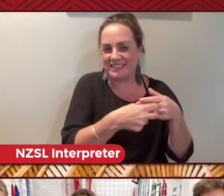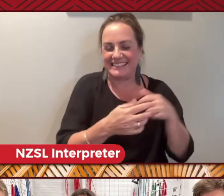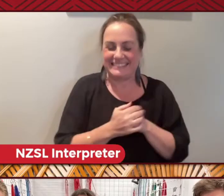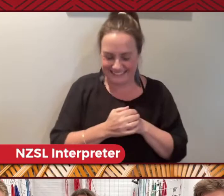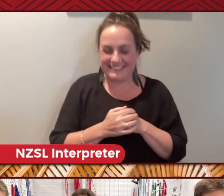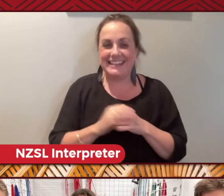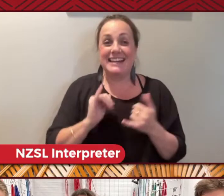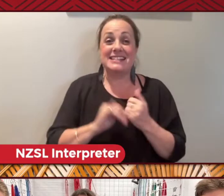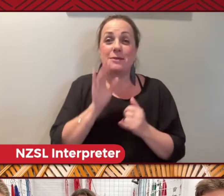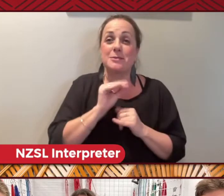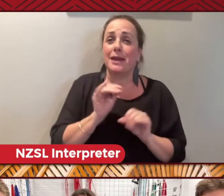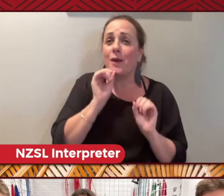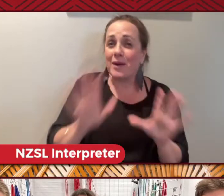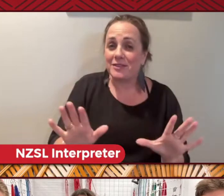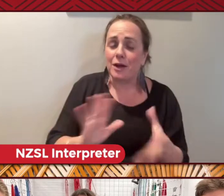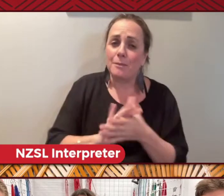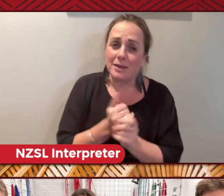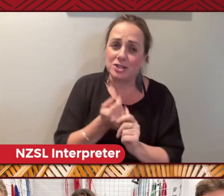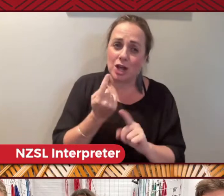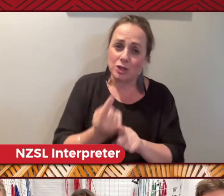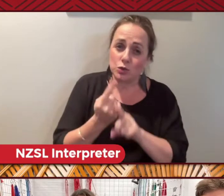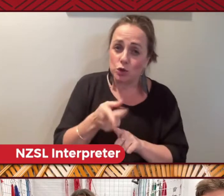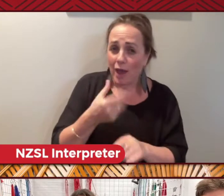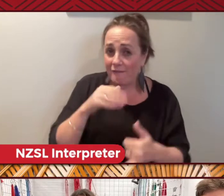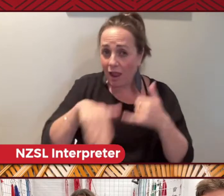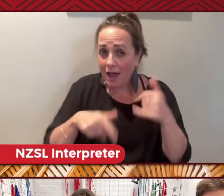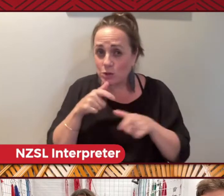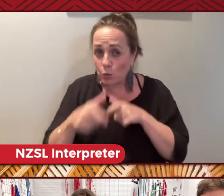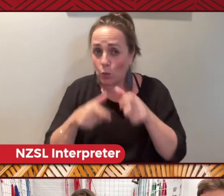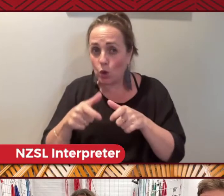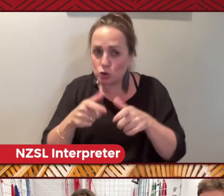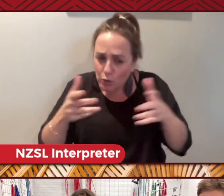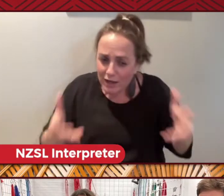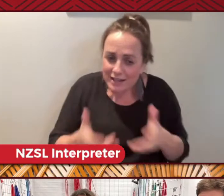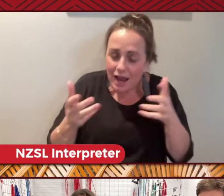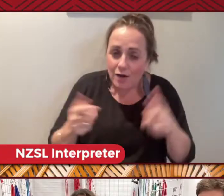been a pleasure talking to you all. Do you have any final words of encouragement